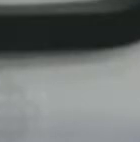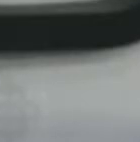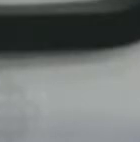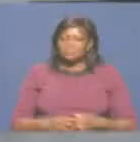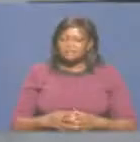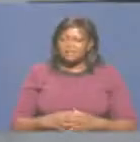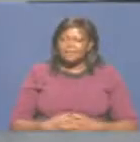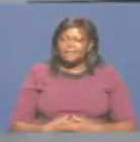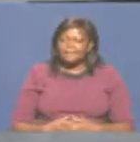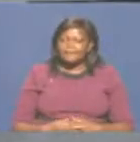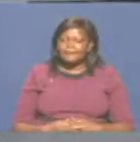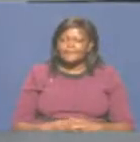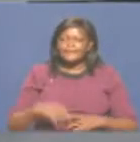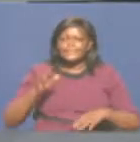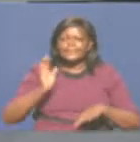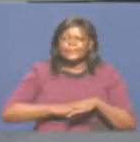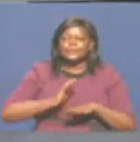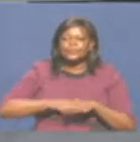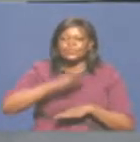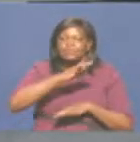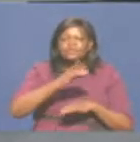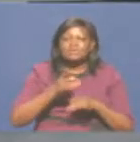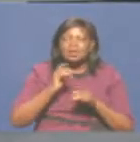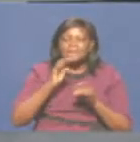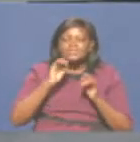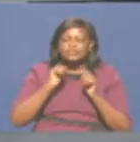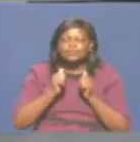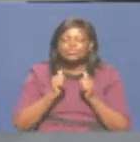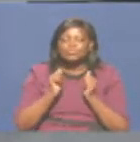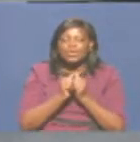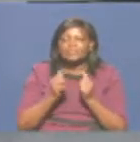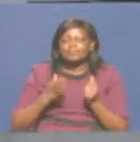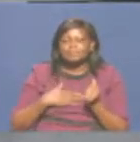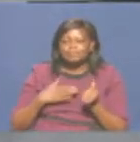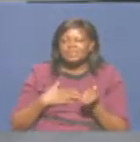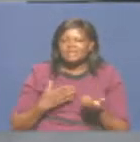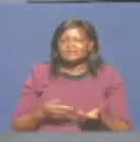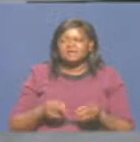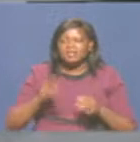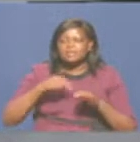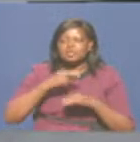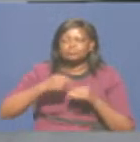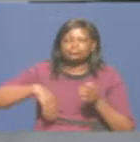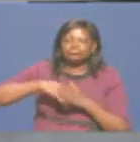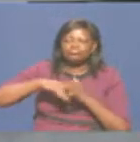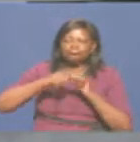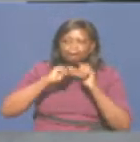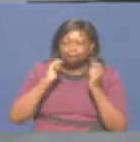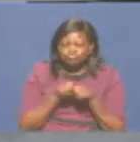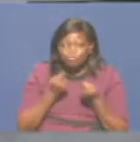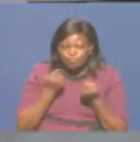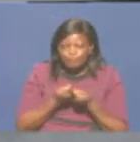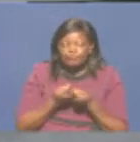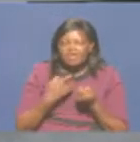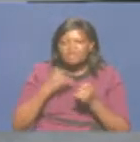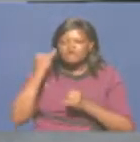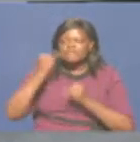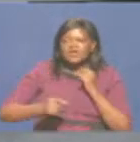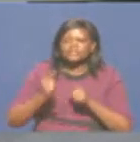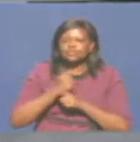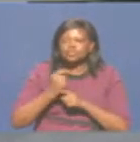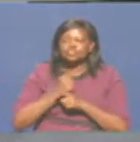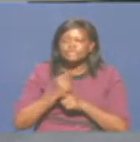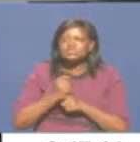Oh, good evening. This is KBC Sports with me, Richard Munga. Now, the national soccer team, Harambee Starlets, held their final training session